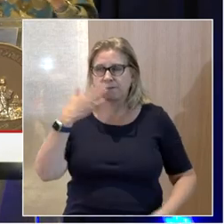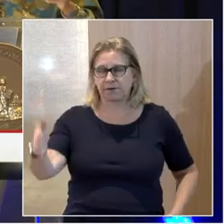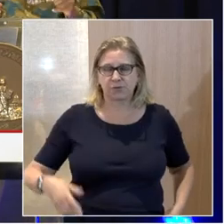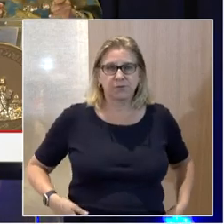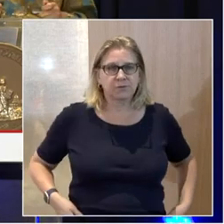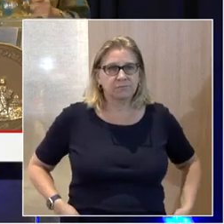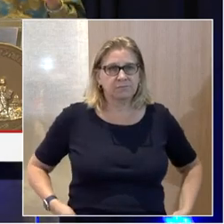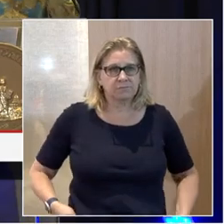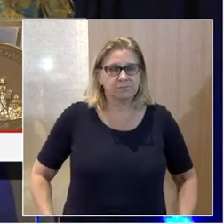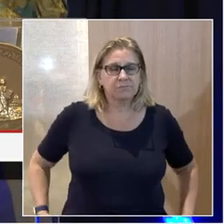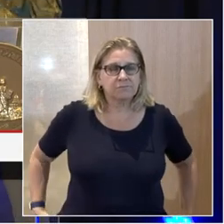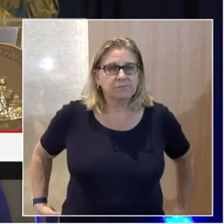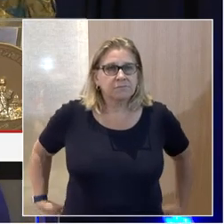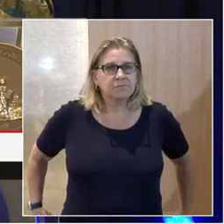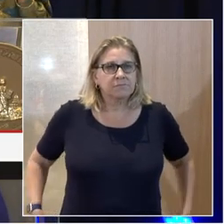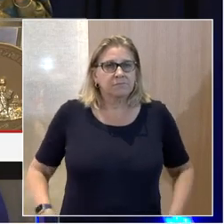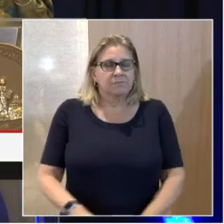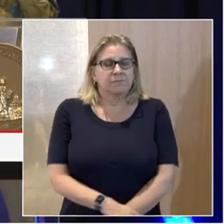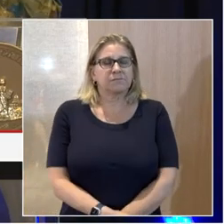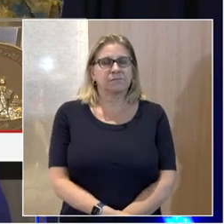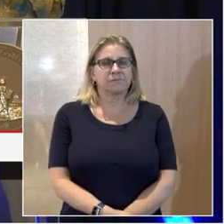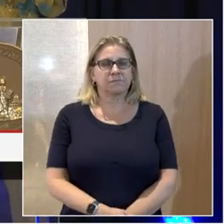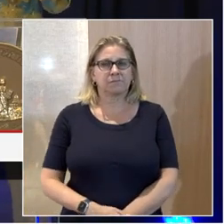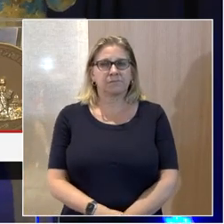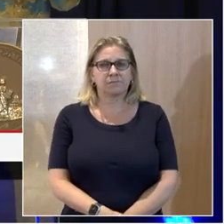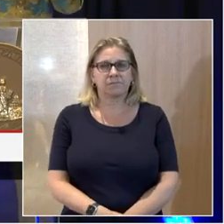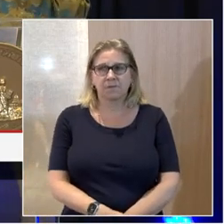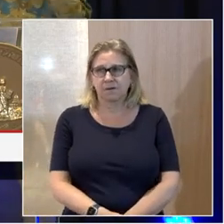let's go to the next one.